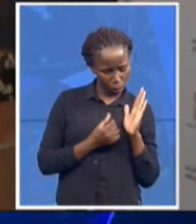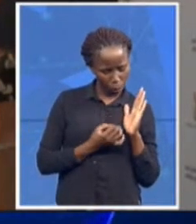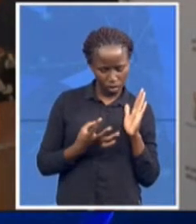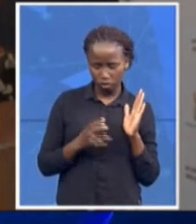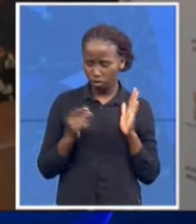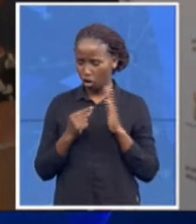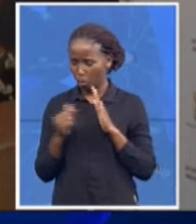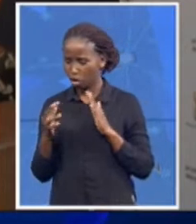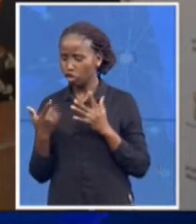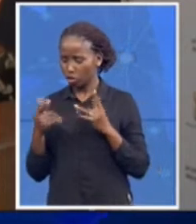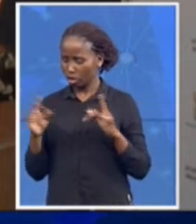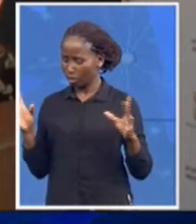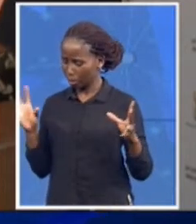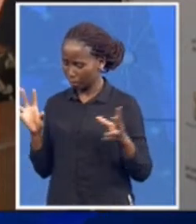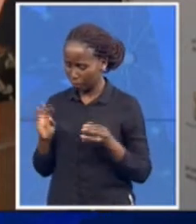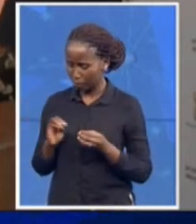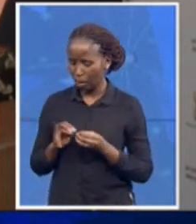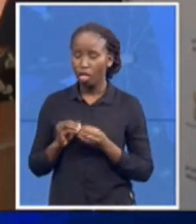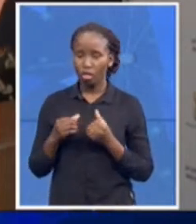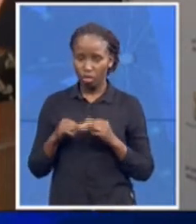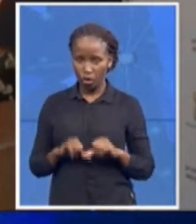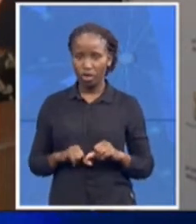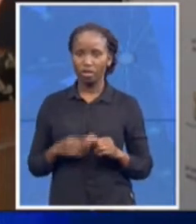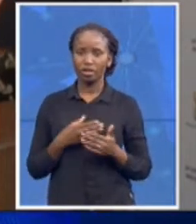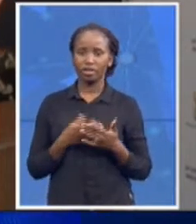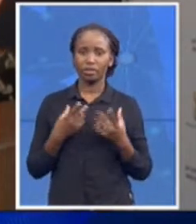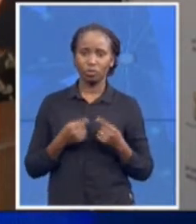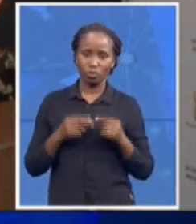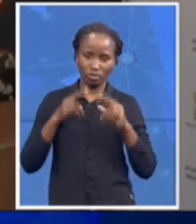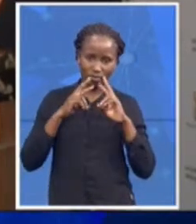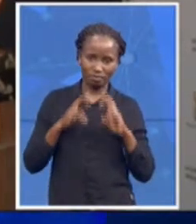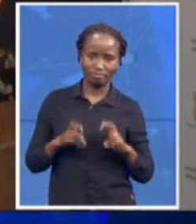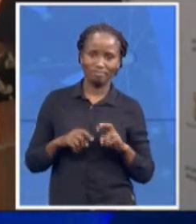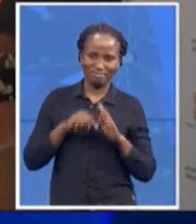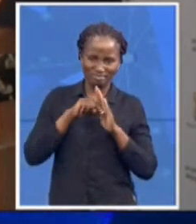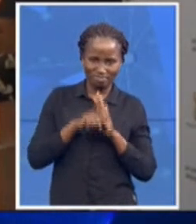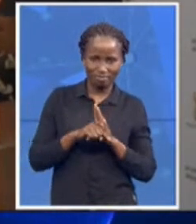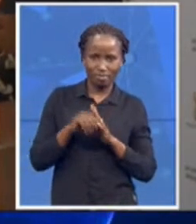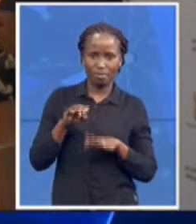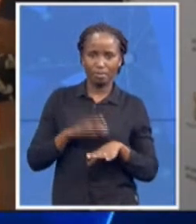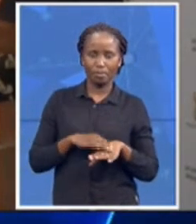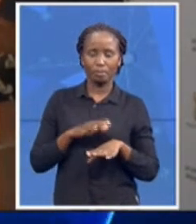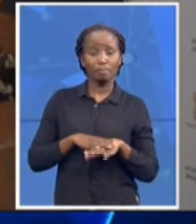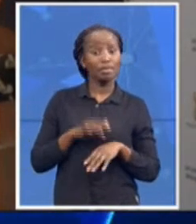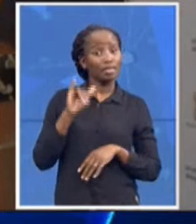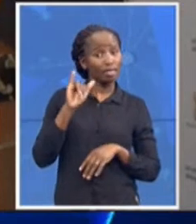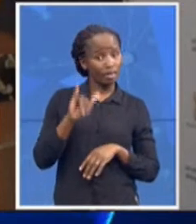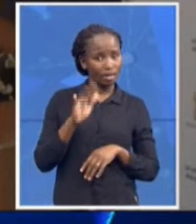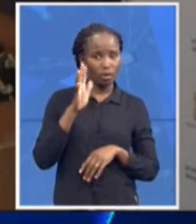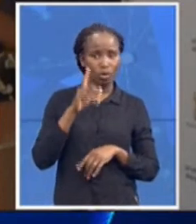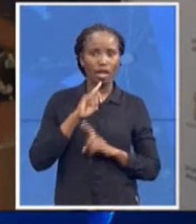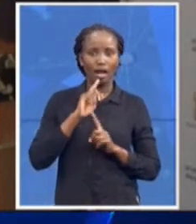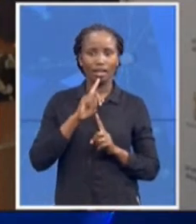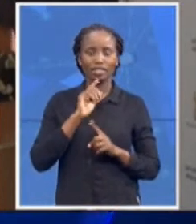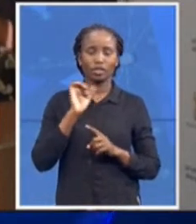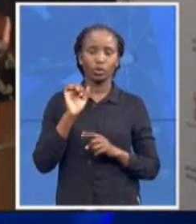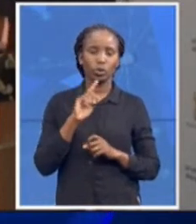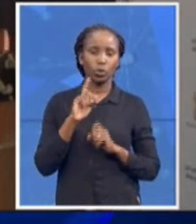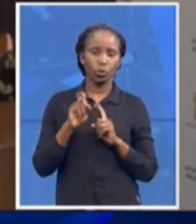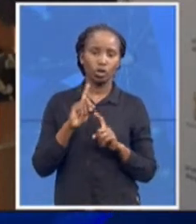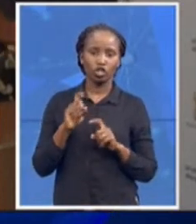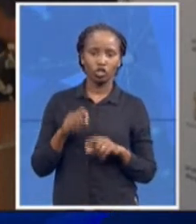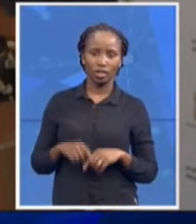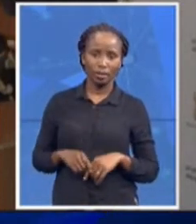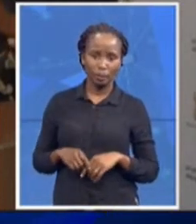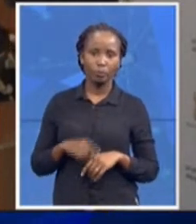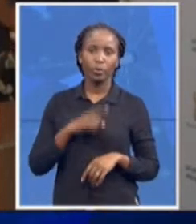will directly address the issue that you're raising, Kevin. Because if, for instance, a person was not